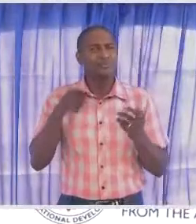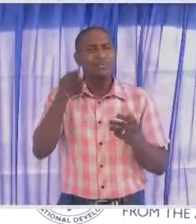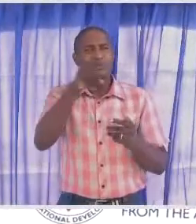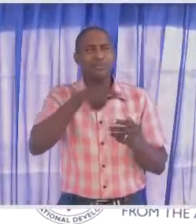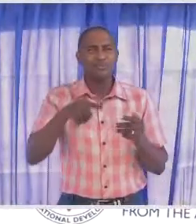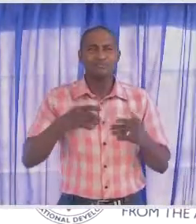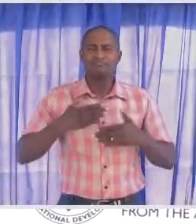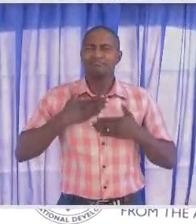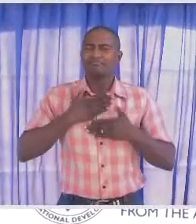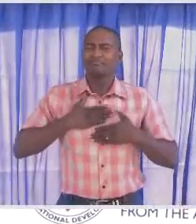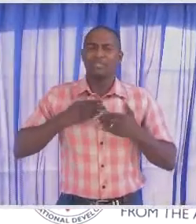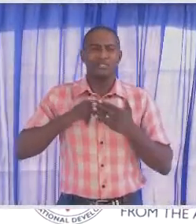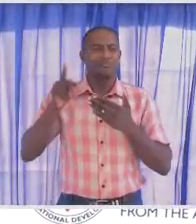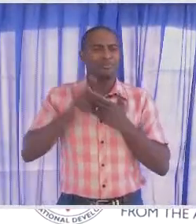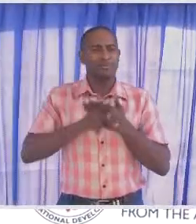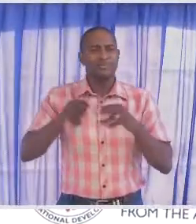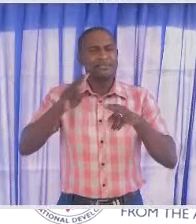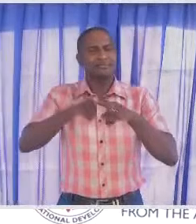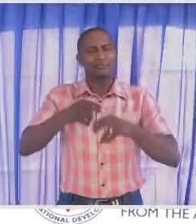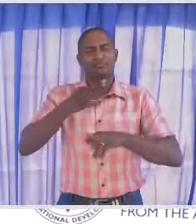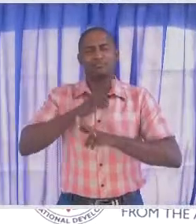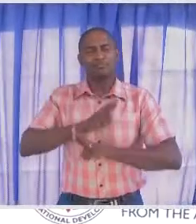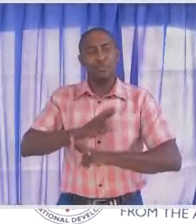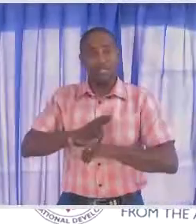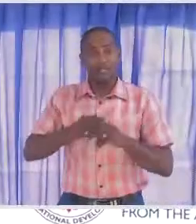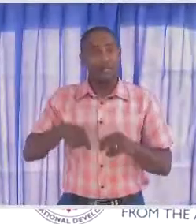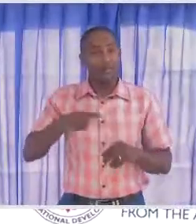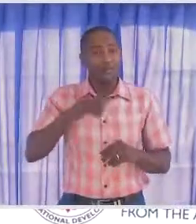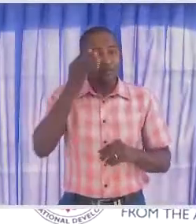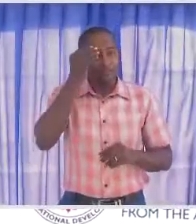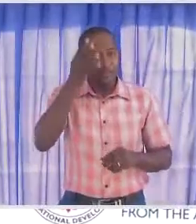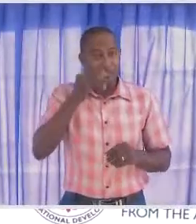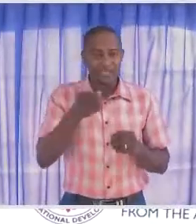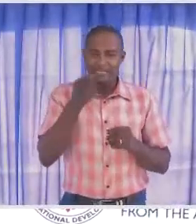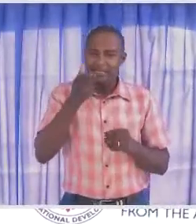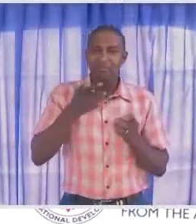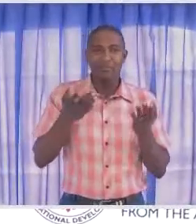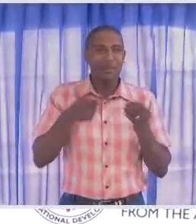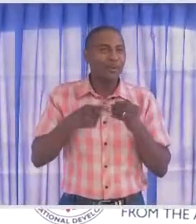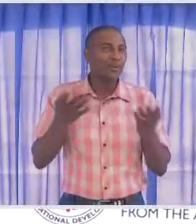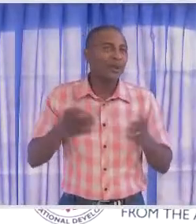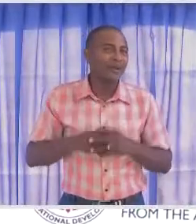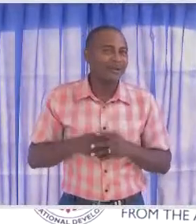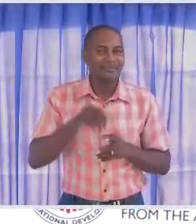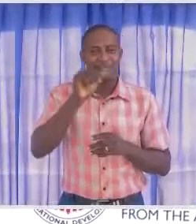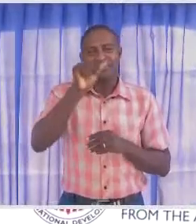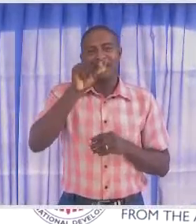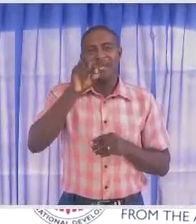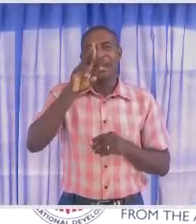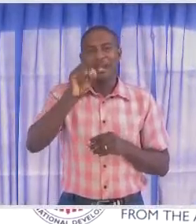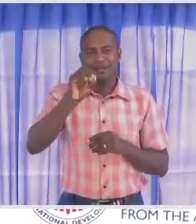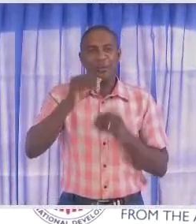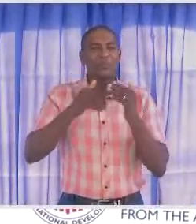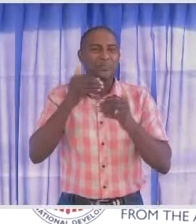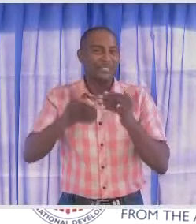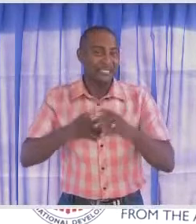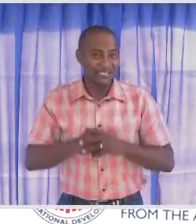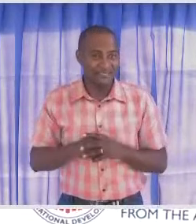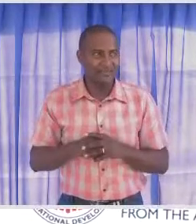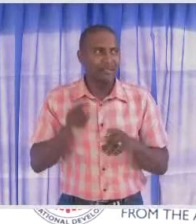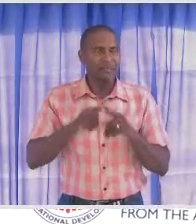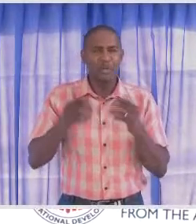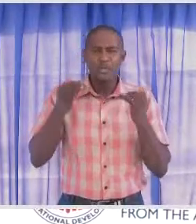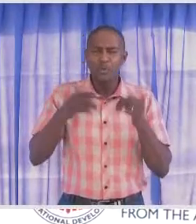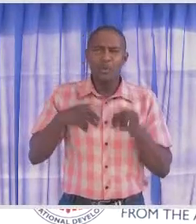program. Just sit back and relax, and we are going to tell you a little bit about agro-processing. In fact, let's hear from